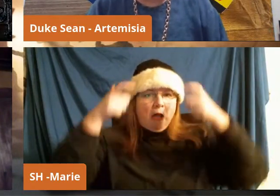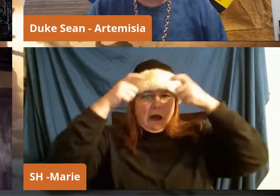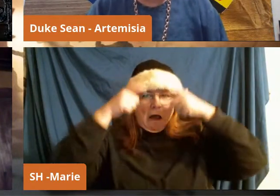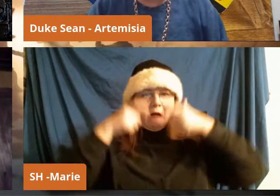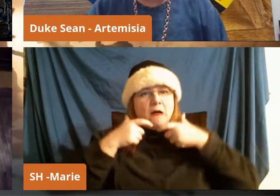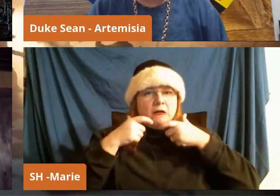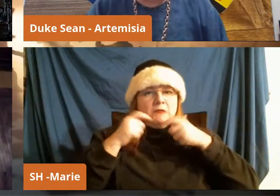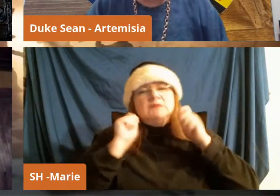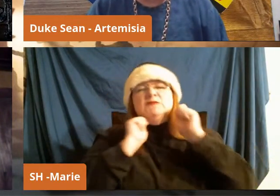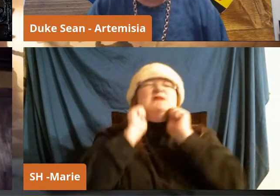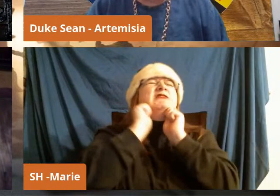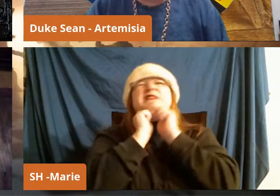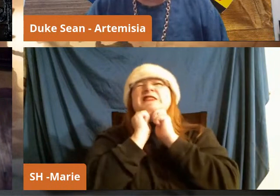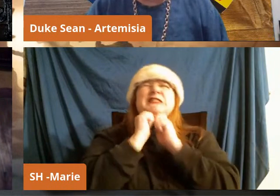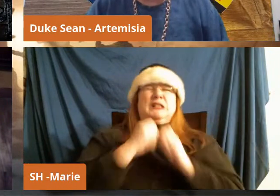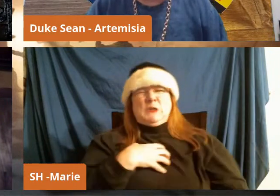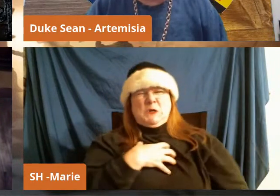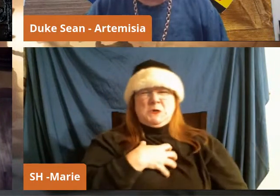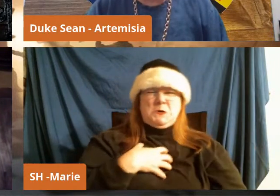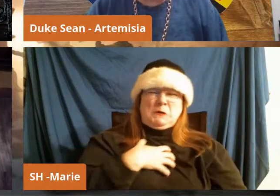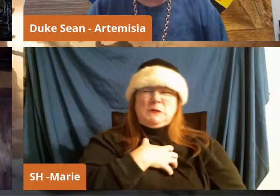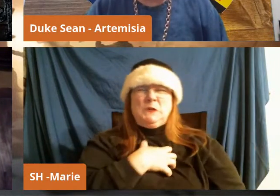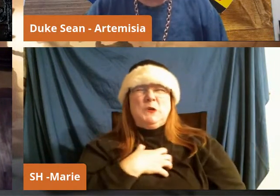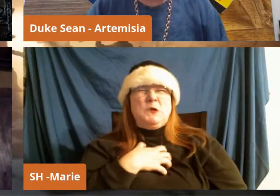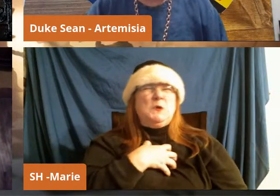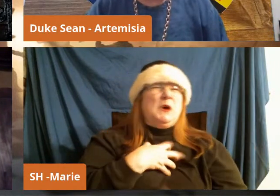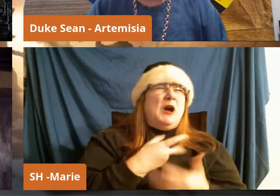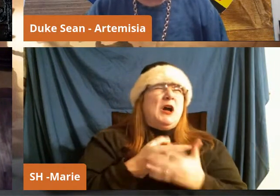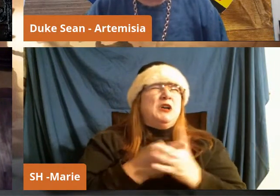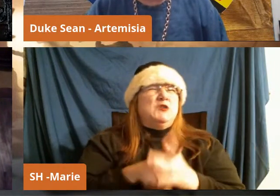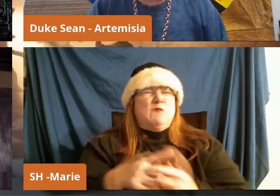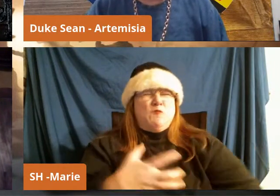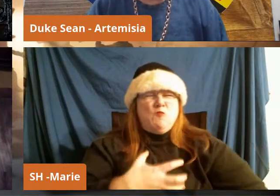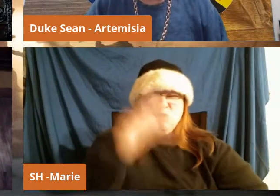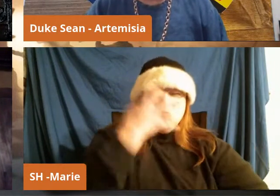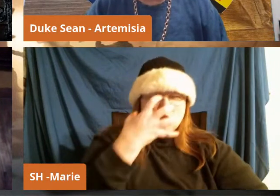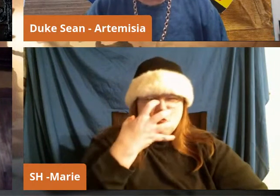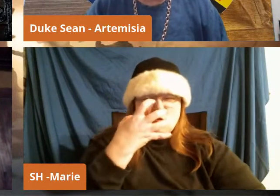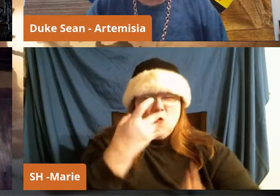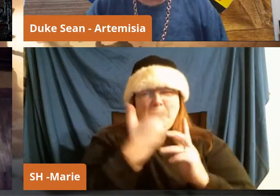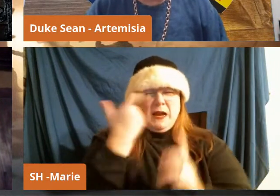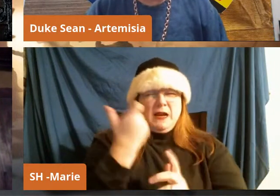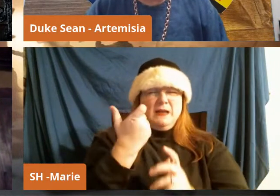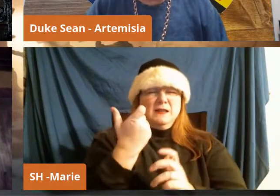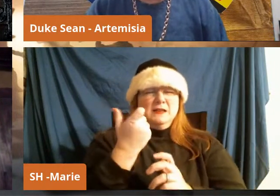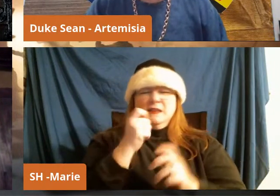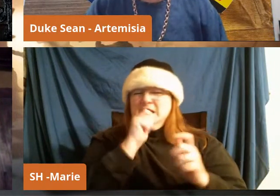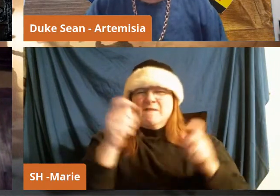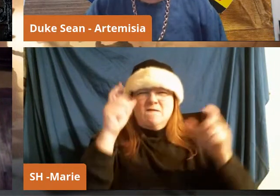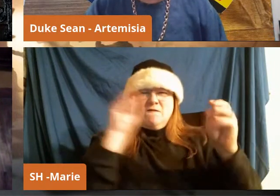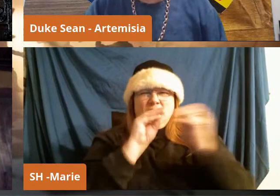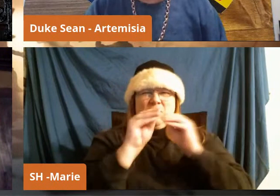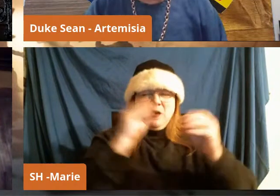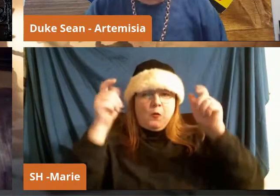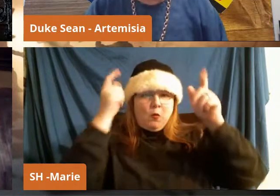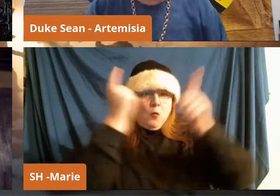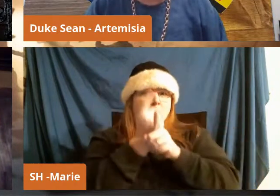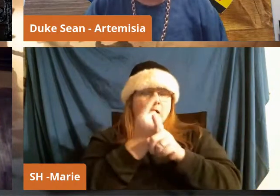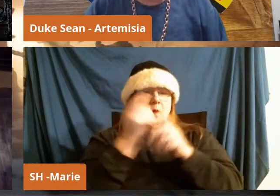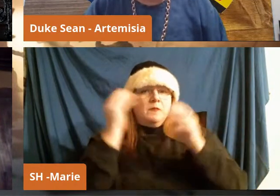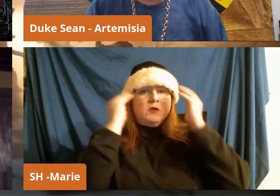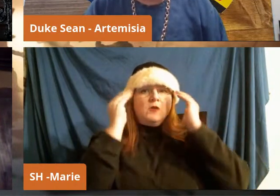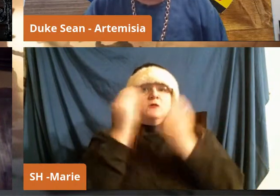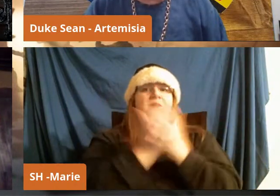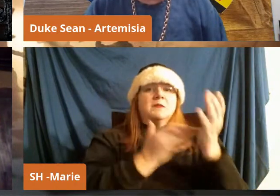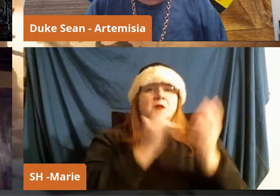always I'm irritated, and I instantly, so I start the fight off mad because my helmet doesn't fit right. Well, there's something wrong with